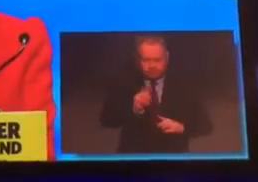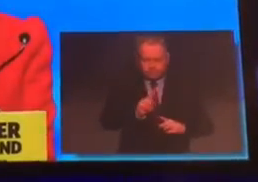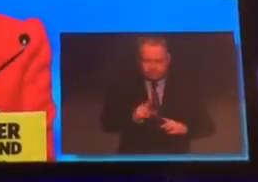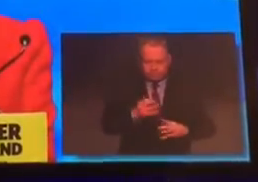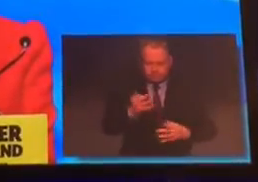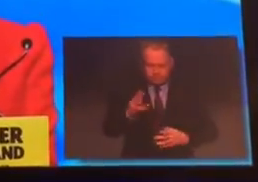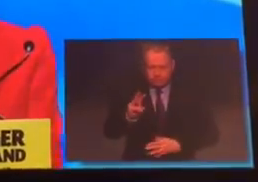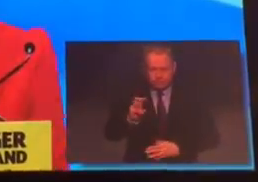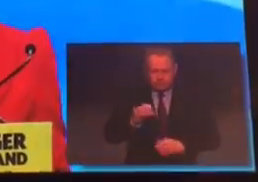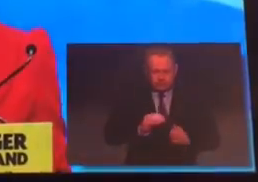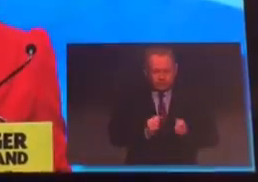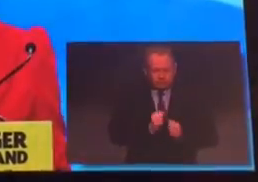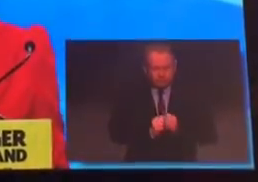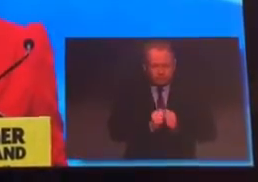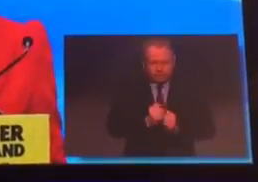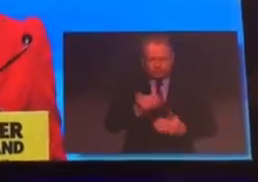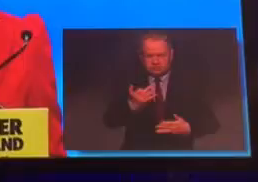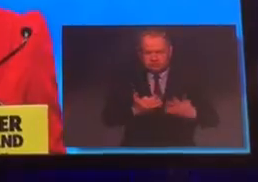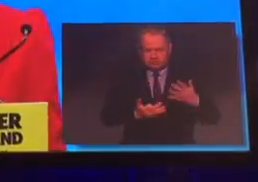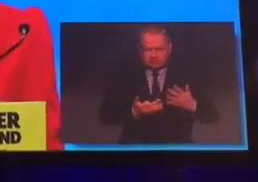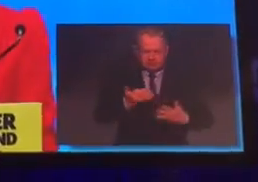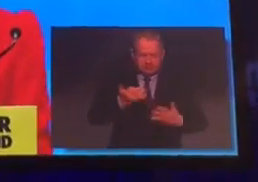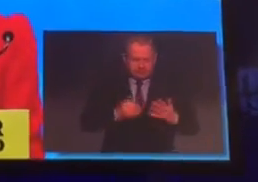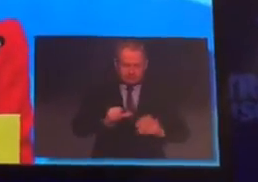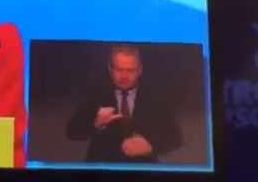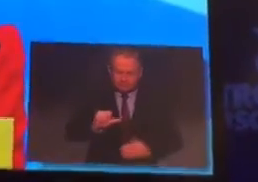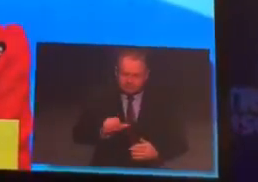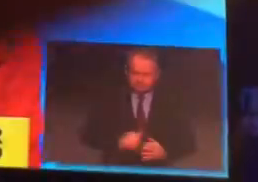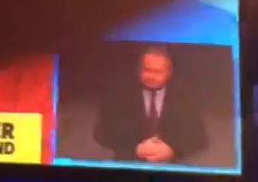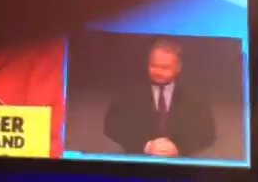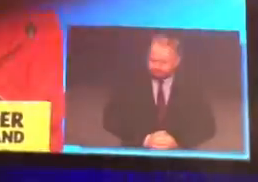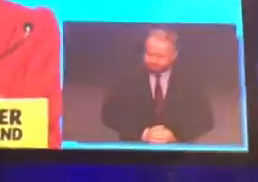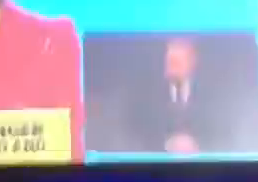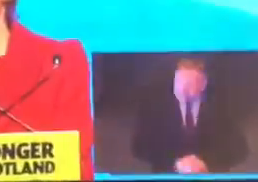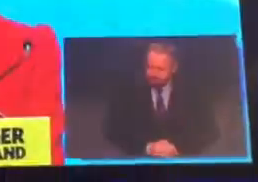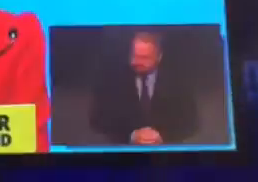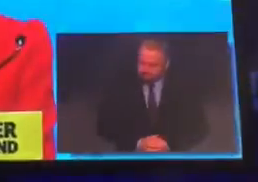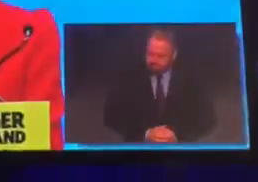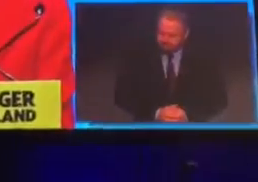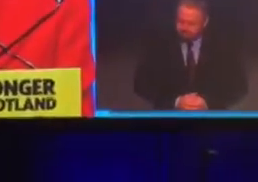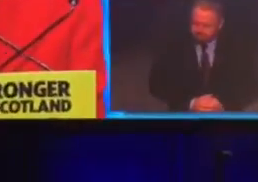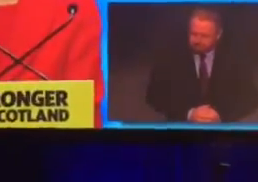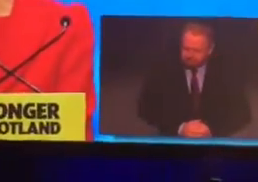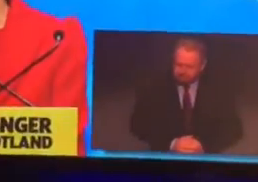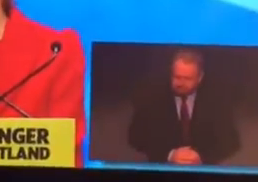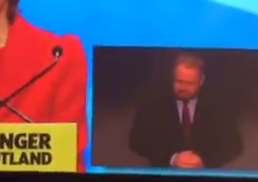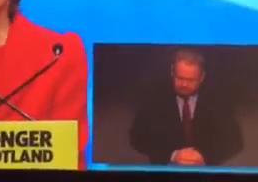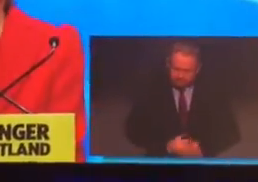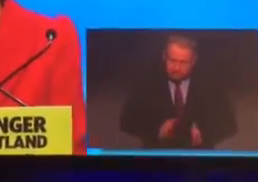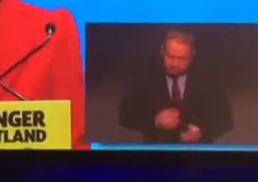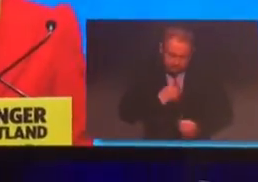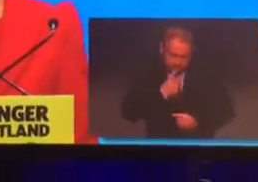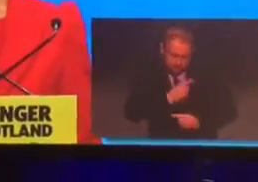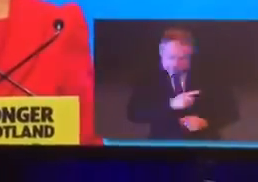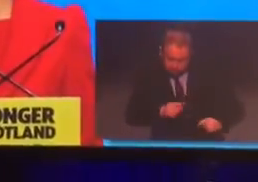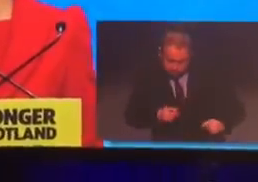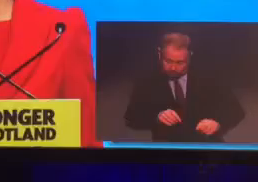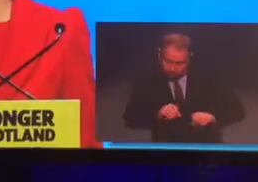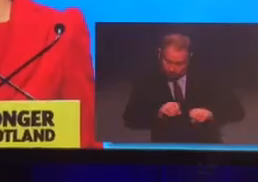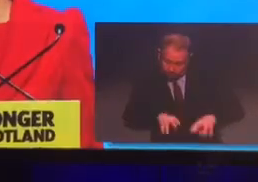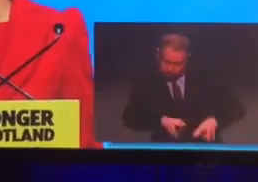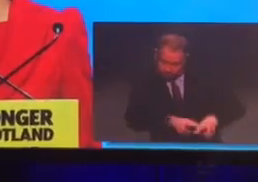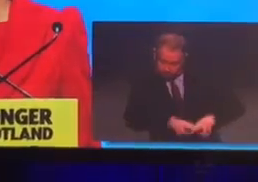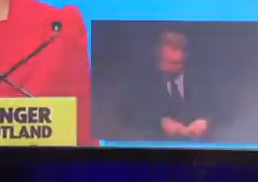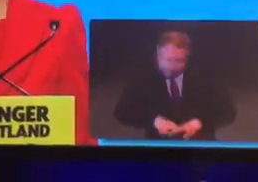of March 1996. All we can do is tell those who lost loved ones, those